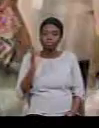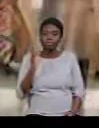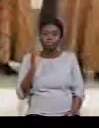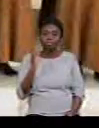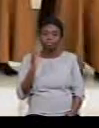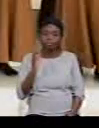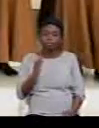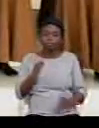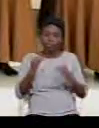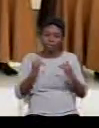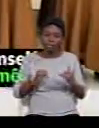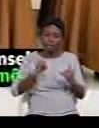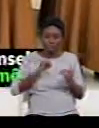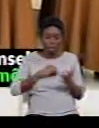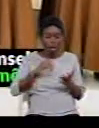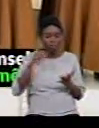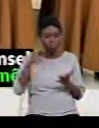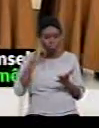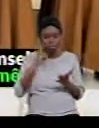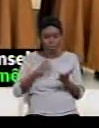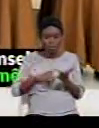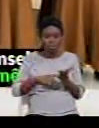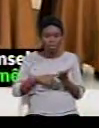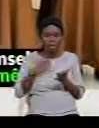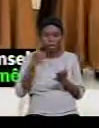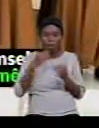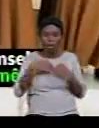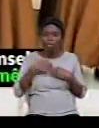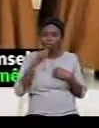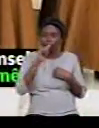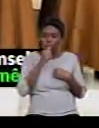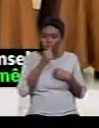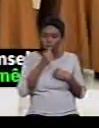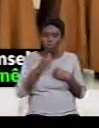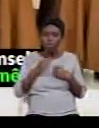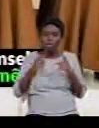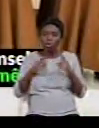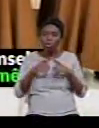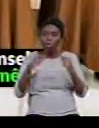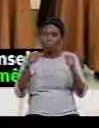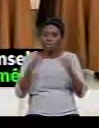God. Now consider him who has endured such opposition